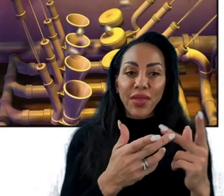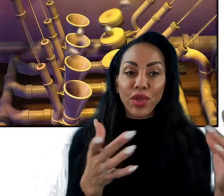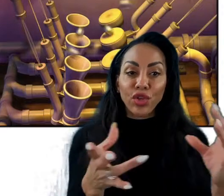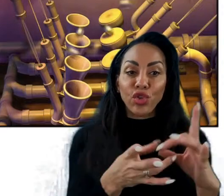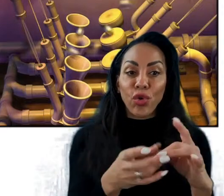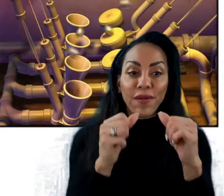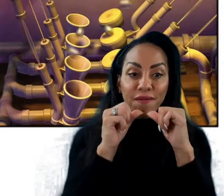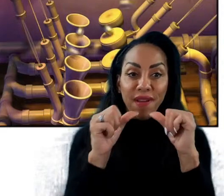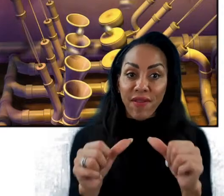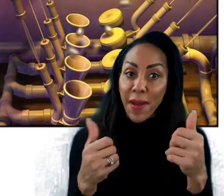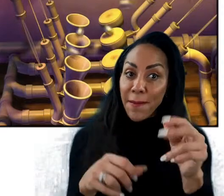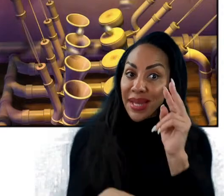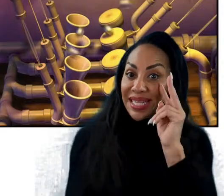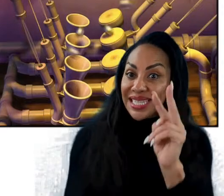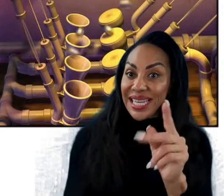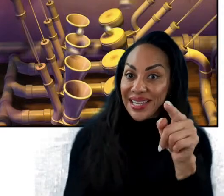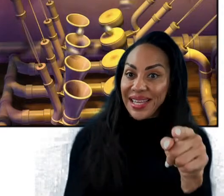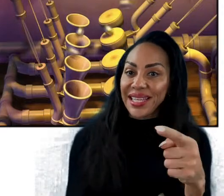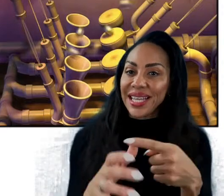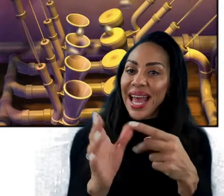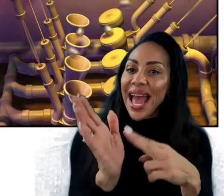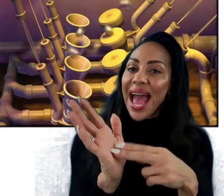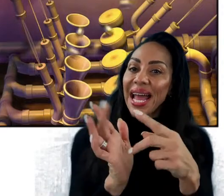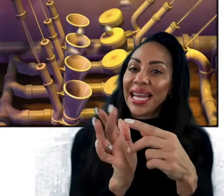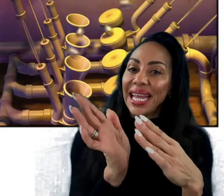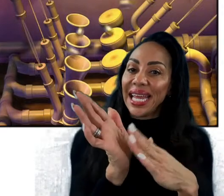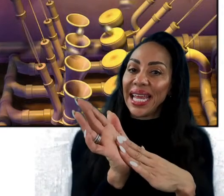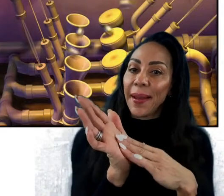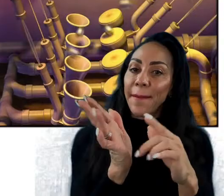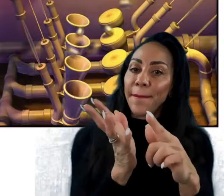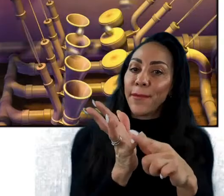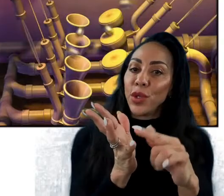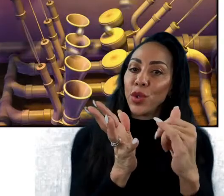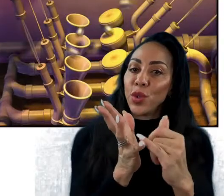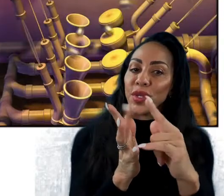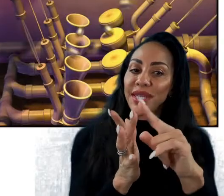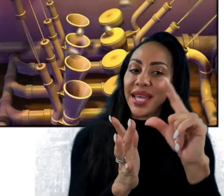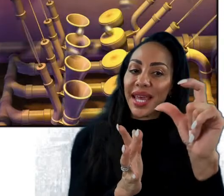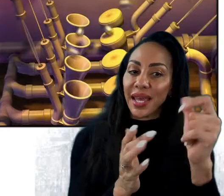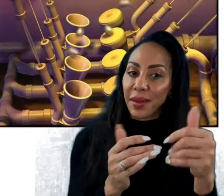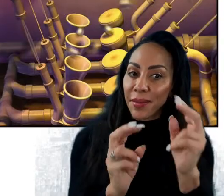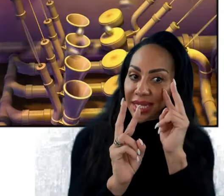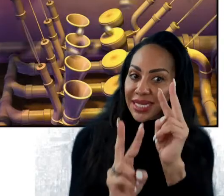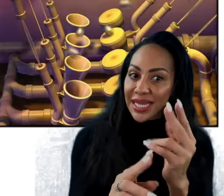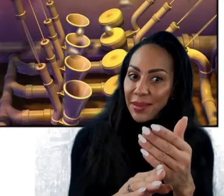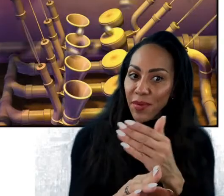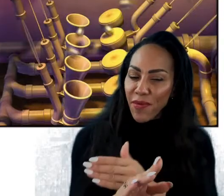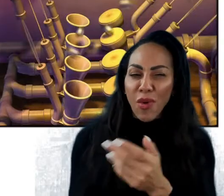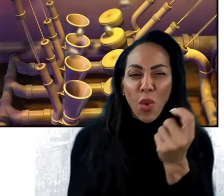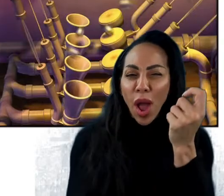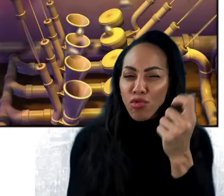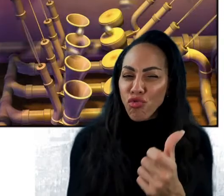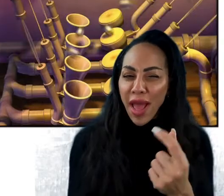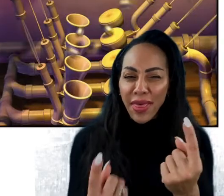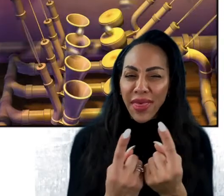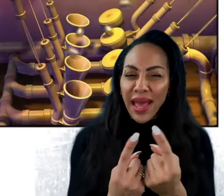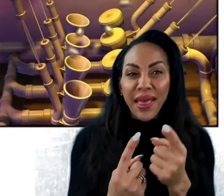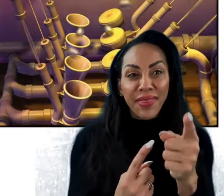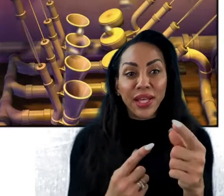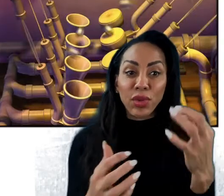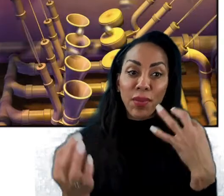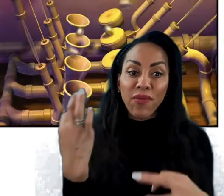seen this before? Animusic. Has anyone come across Animusic? It's quite a rare. Okay, cool. This was formed back in 1990, actually,